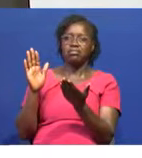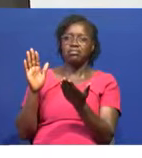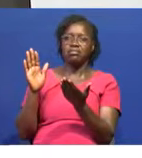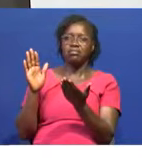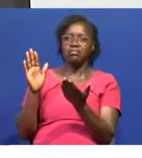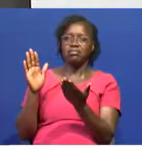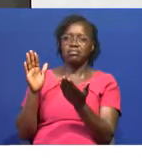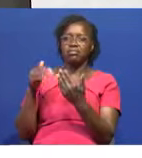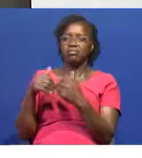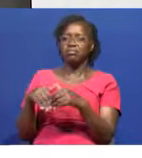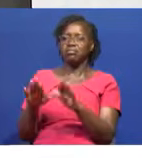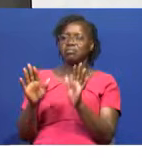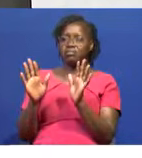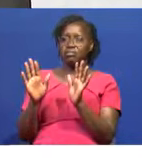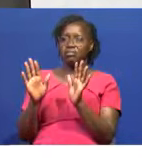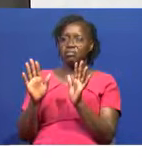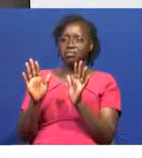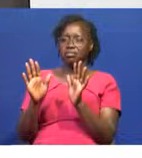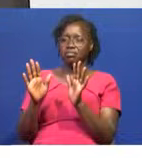to lose